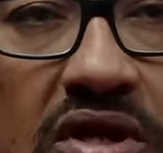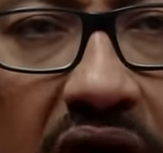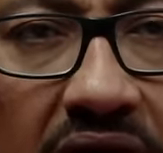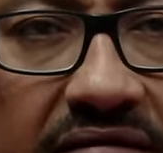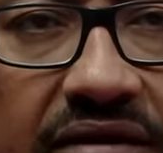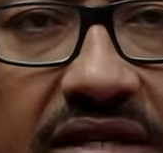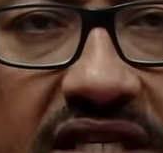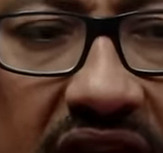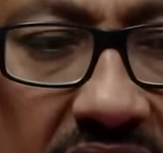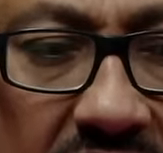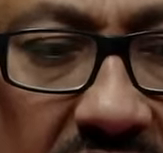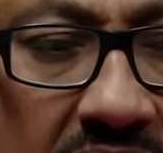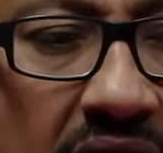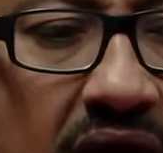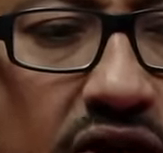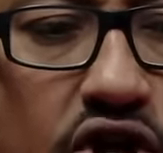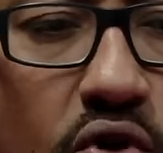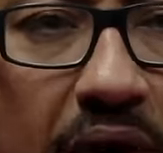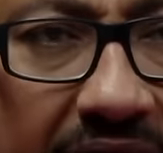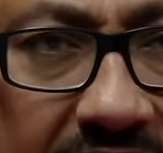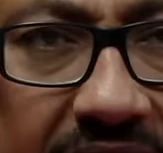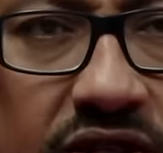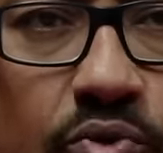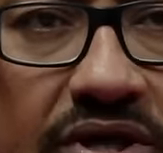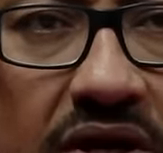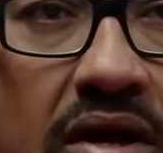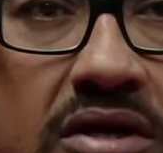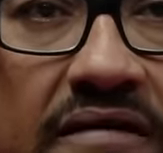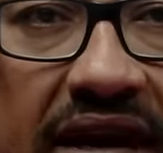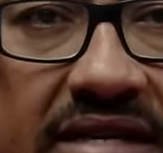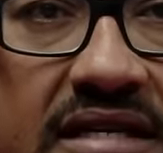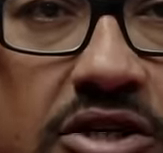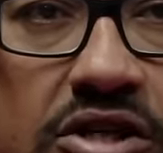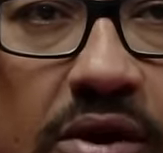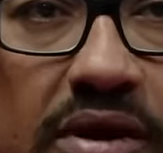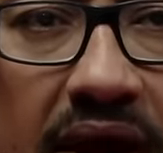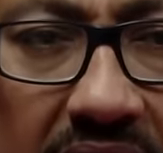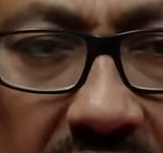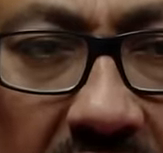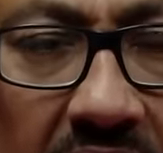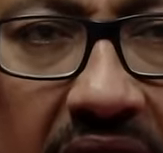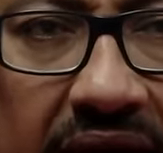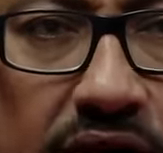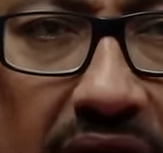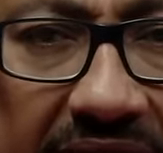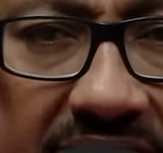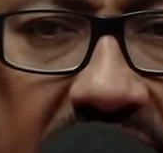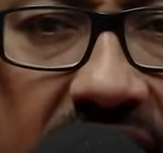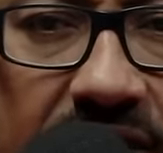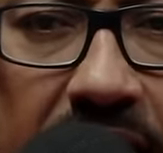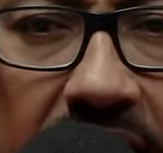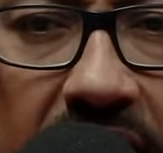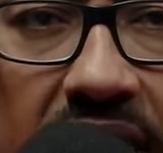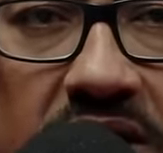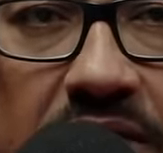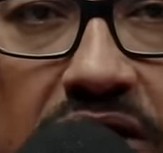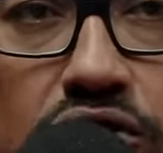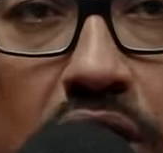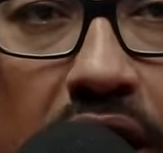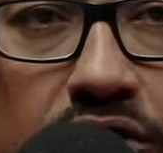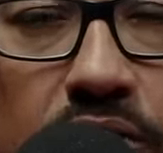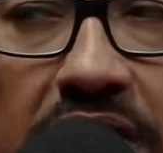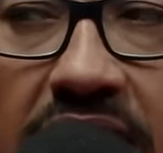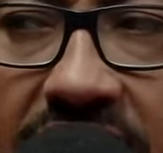to love sin. Joe Biden is the result of that decision that we made. And the United States of America is